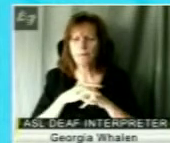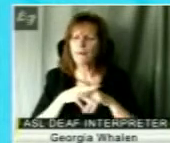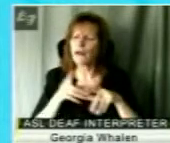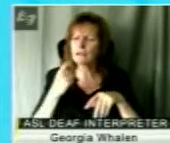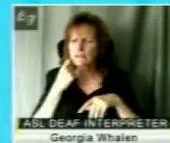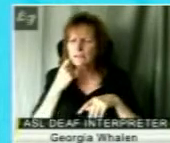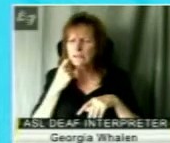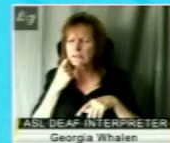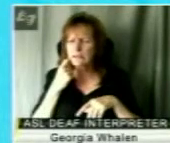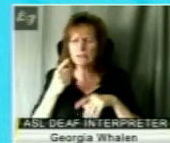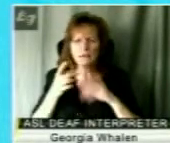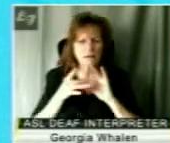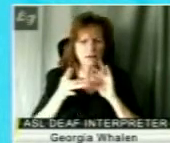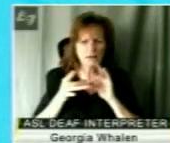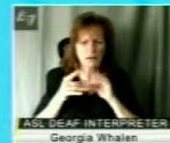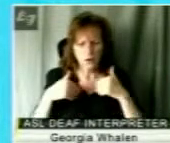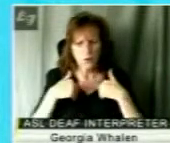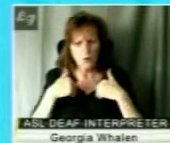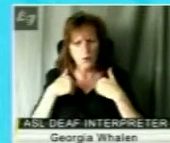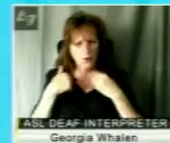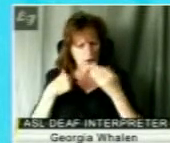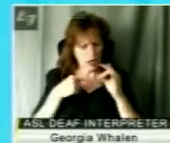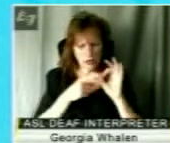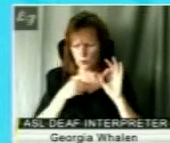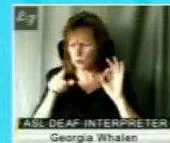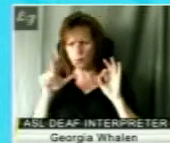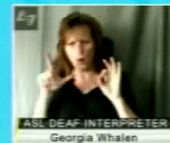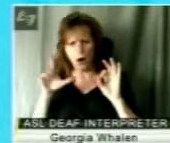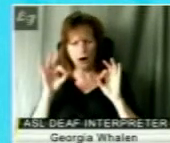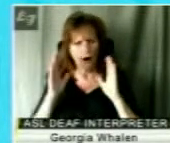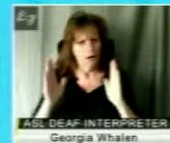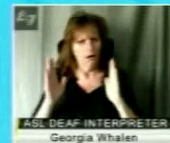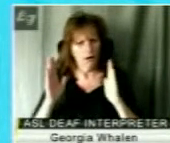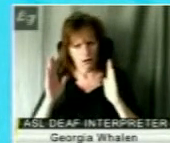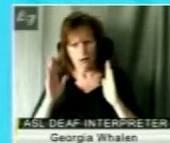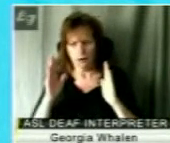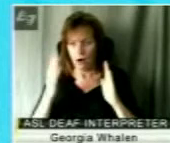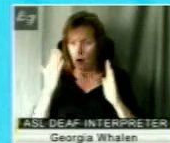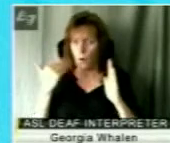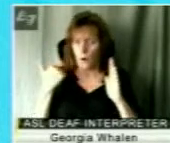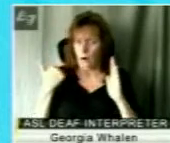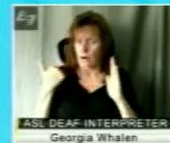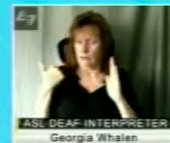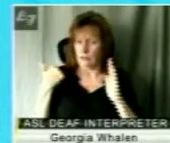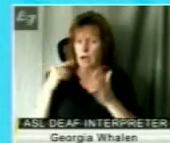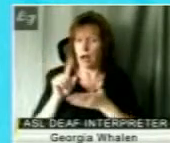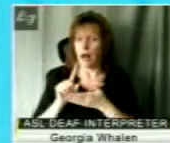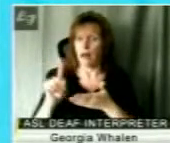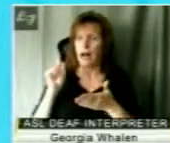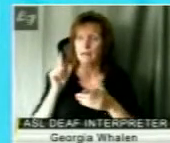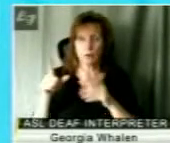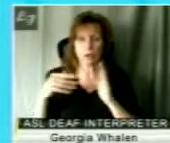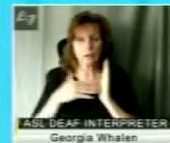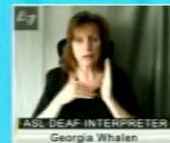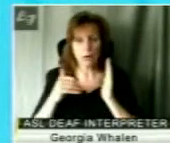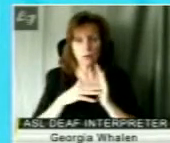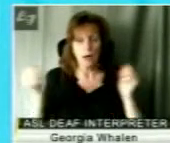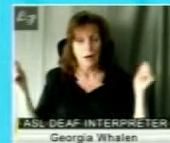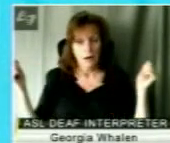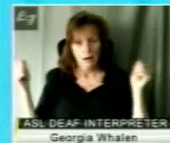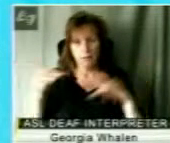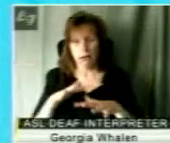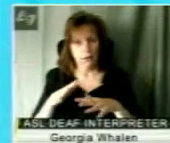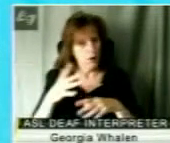and we do know there was a rally, for example, in Gore Park last weekend, and some people getting